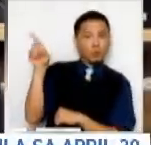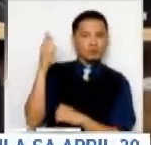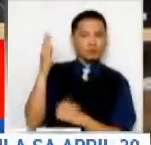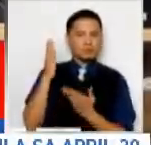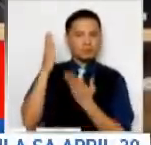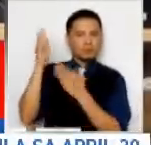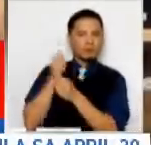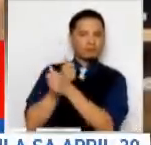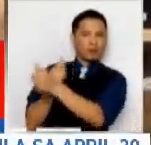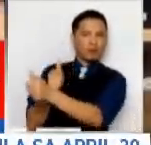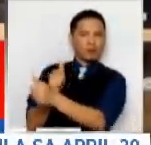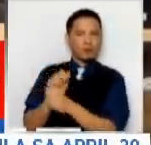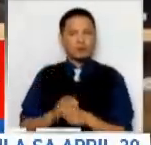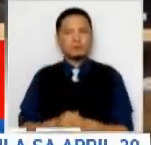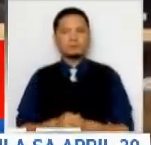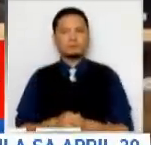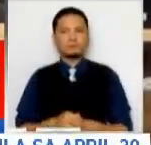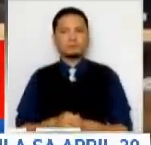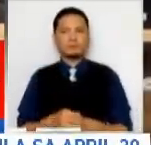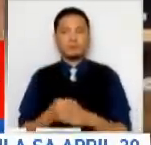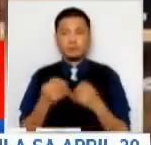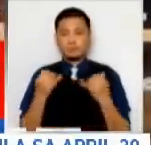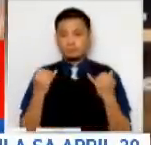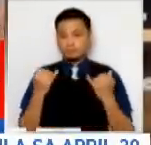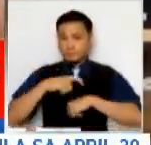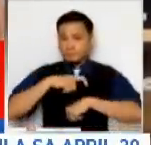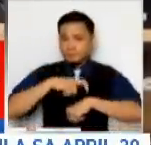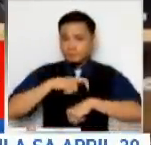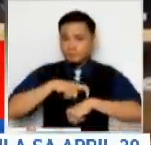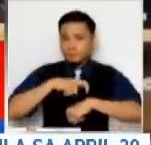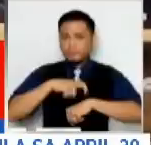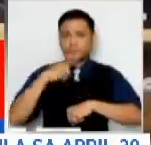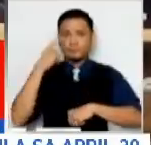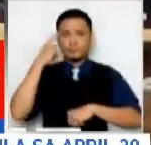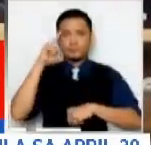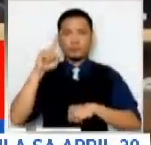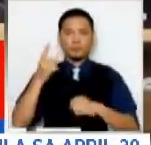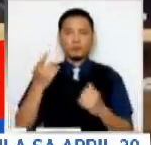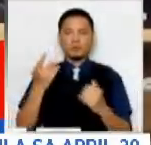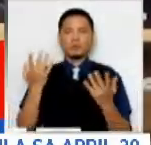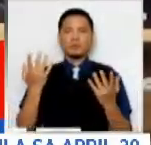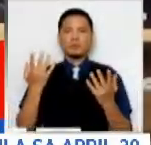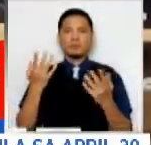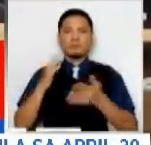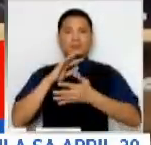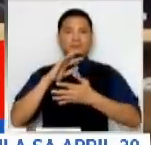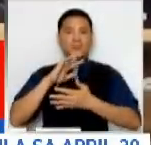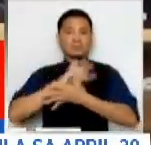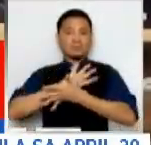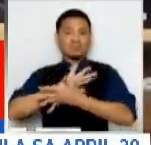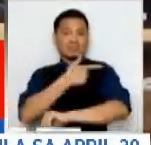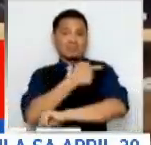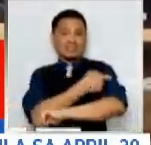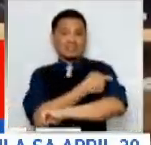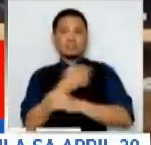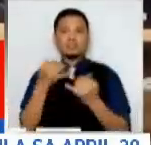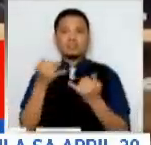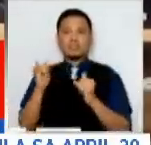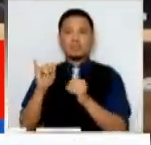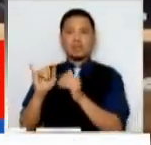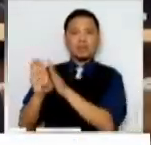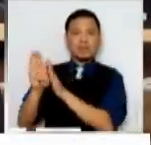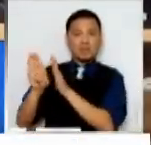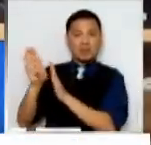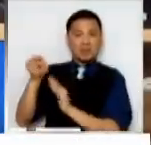stage or this period, no, of the phase where these vaccines are still at that developmental stage,